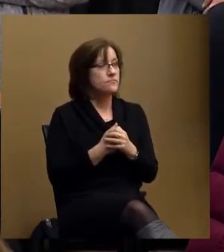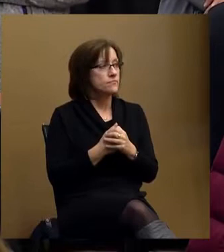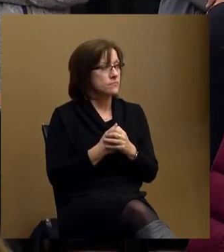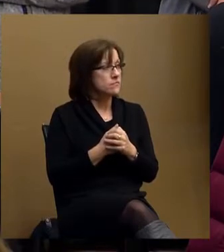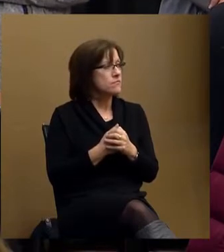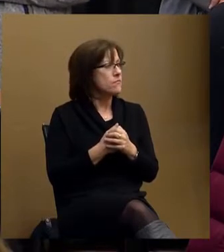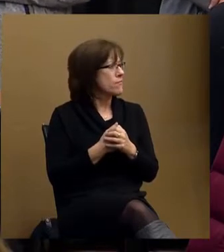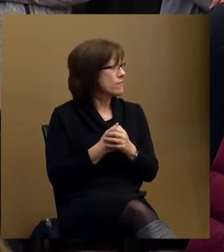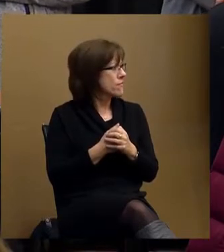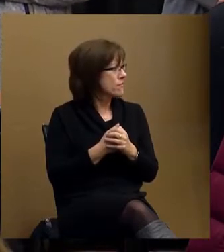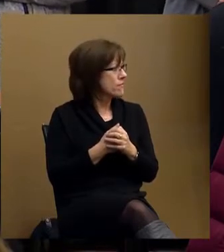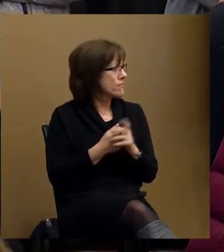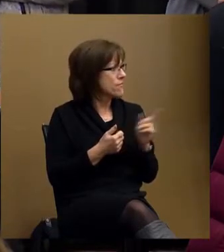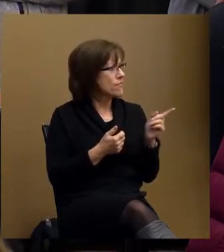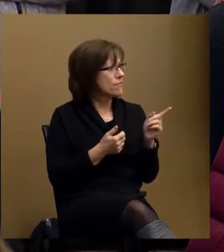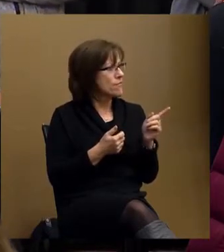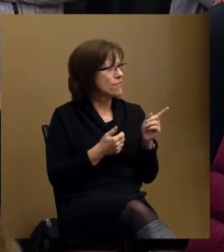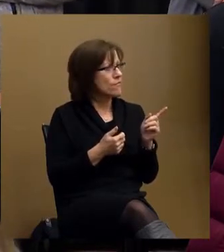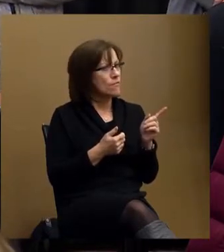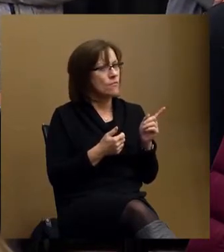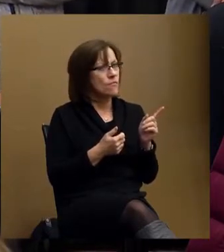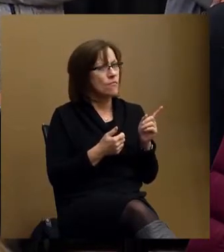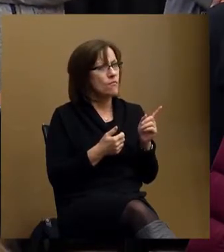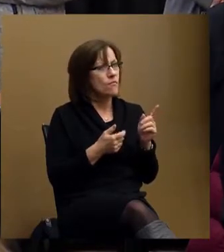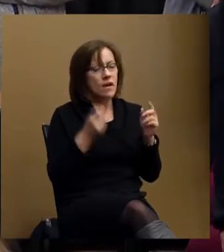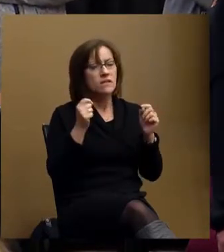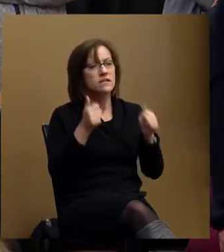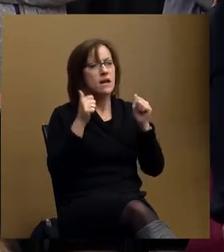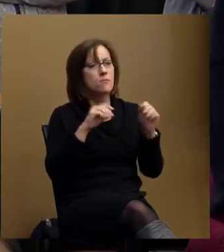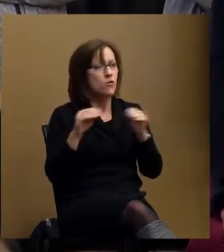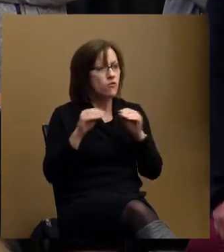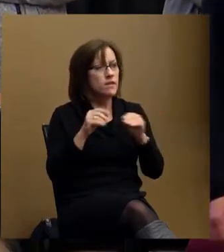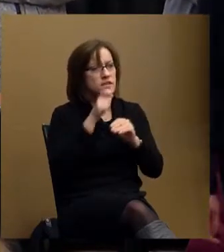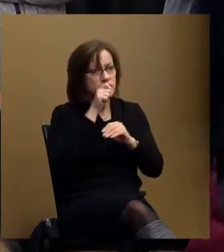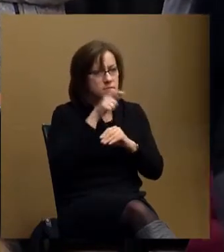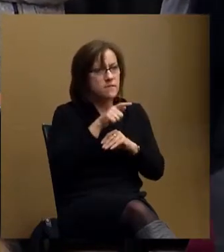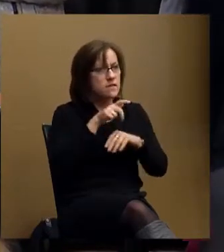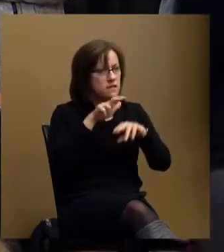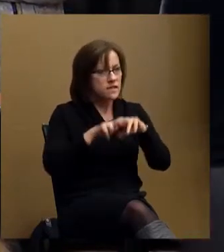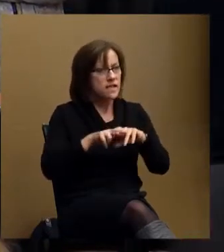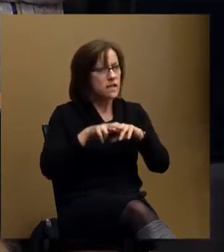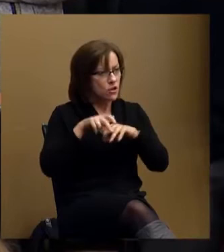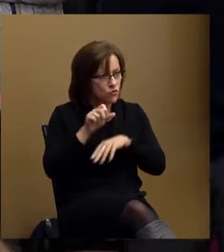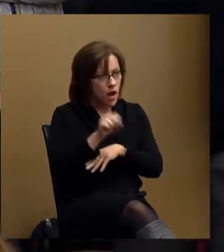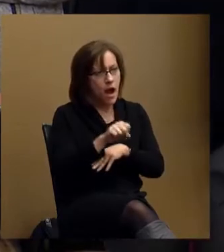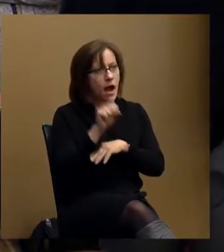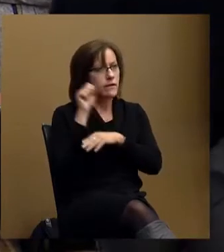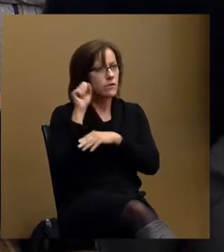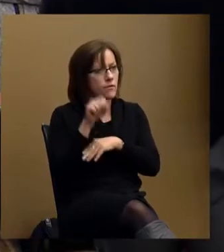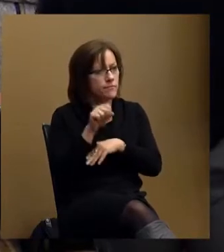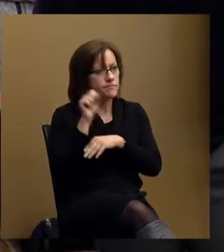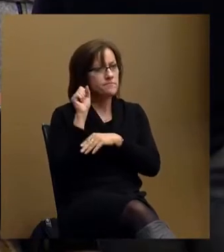say swinging, sudden movements, spinning, and rocking. Okay.